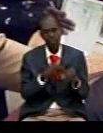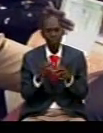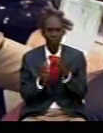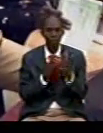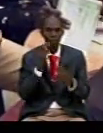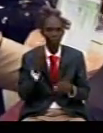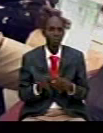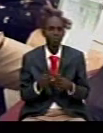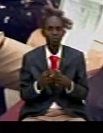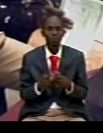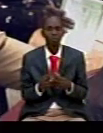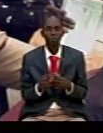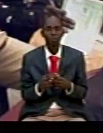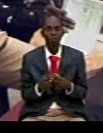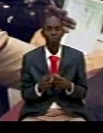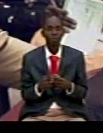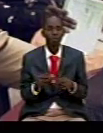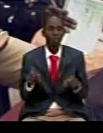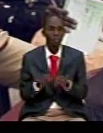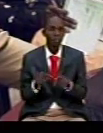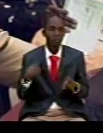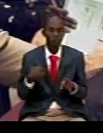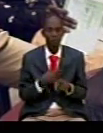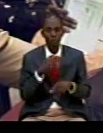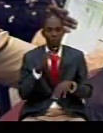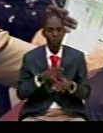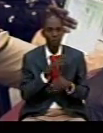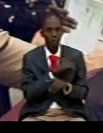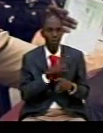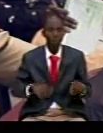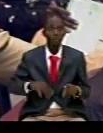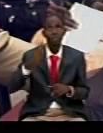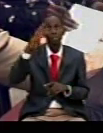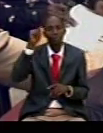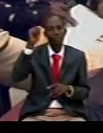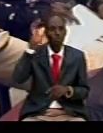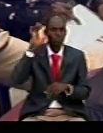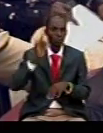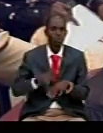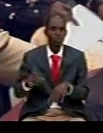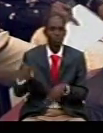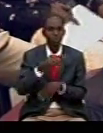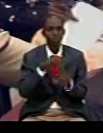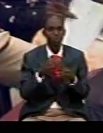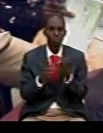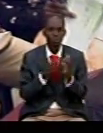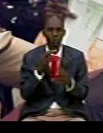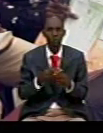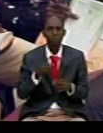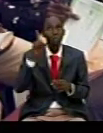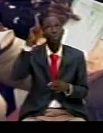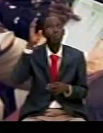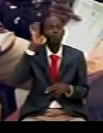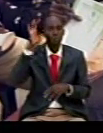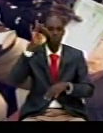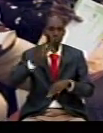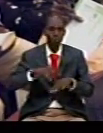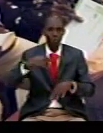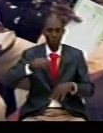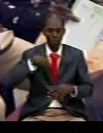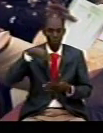by faith. As we touch the Lord, he himself will touch you. He will touch me tonight.